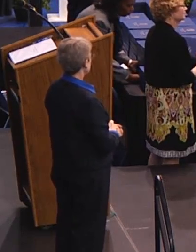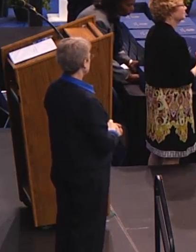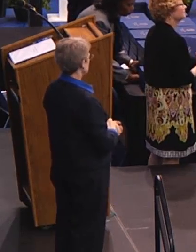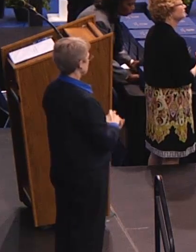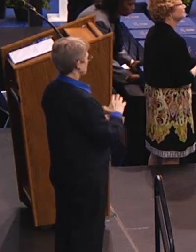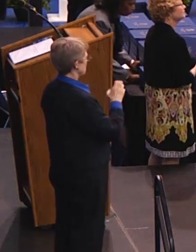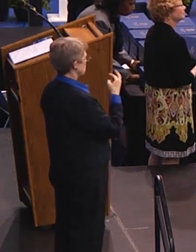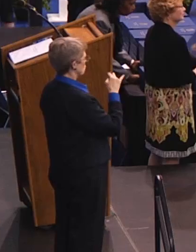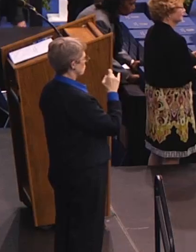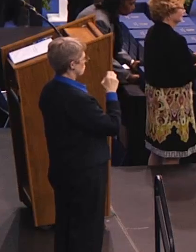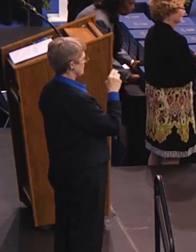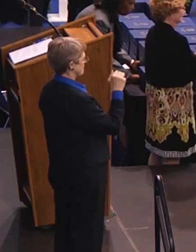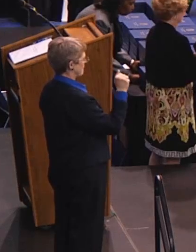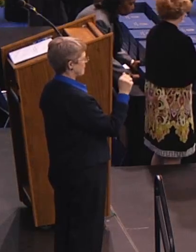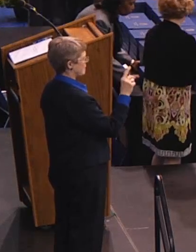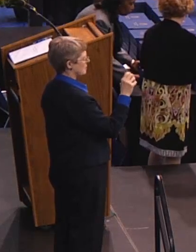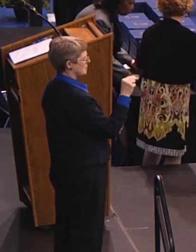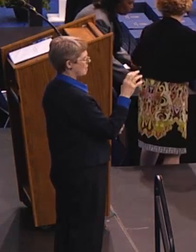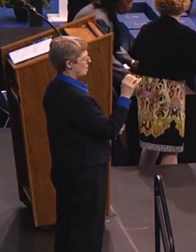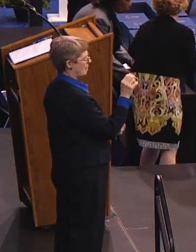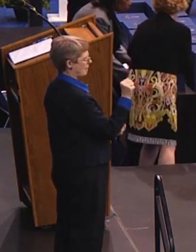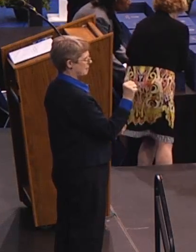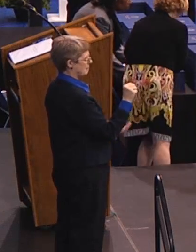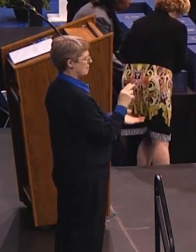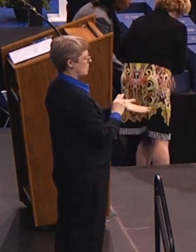Christina E. Duncan, nursing.